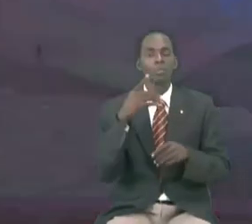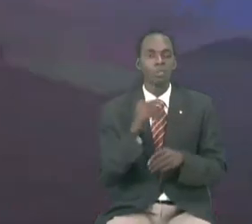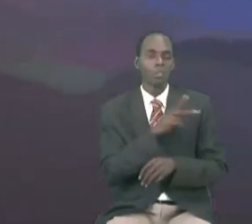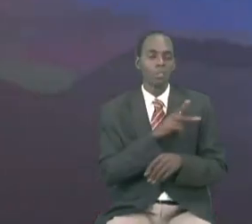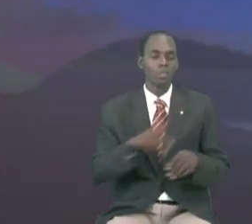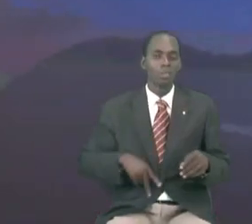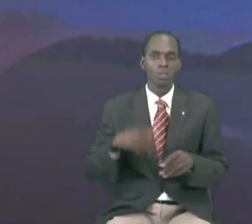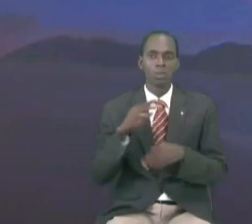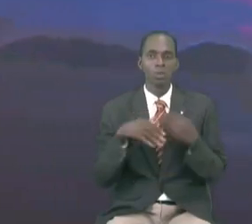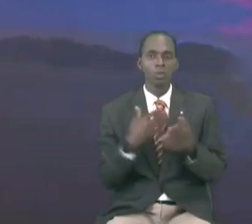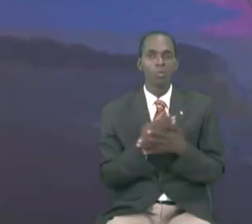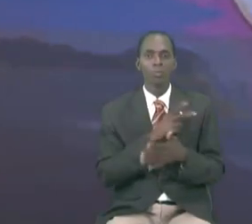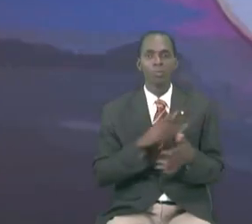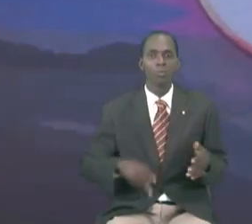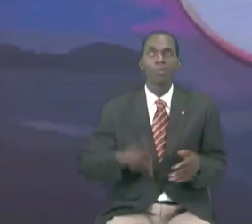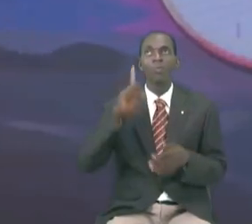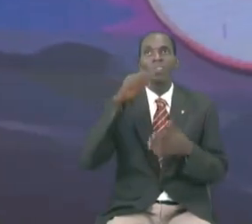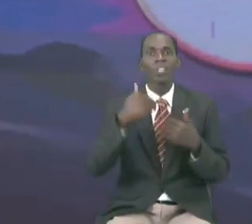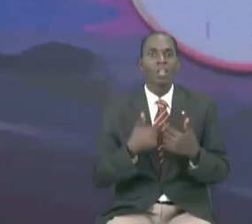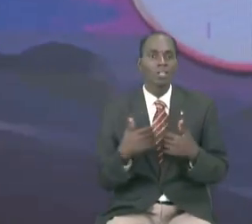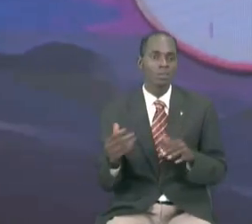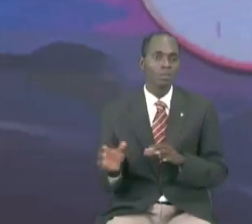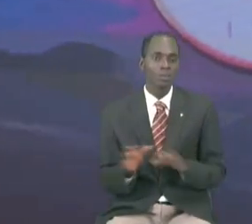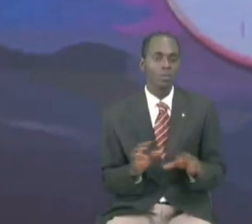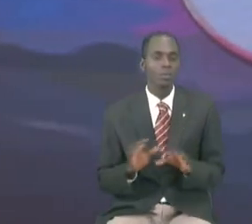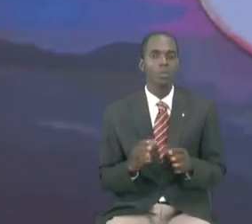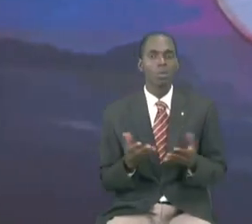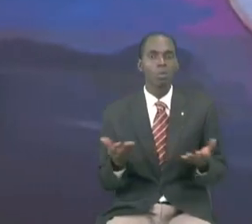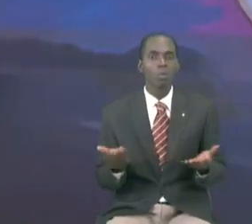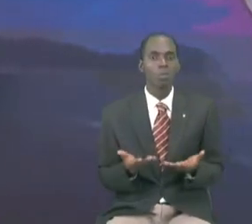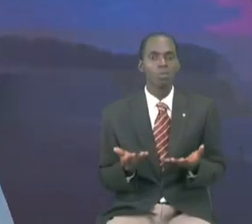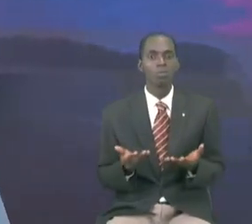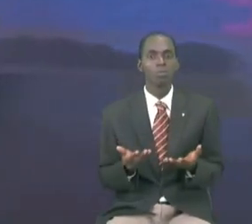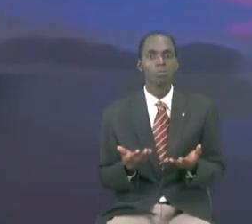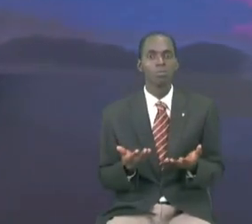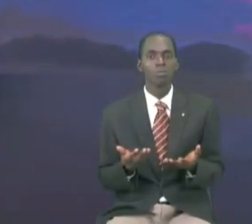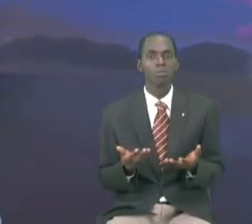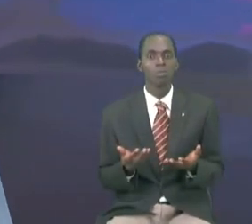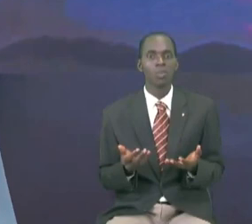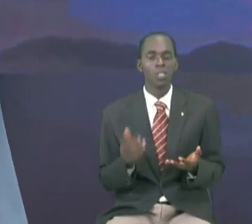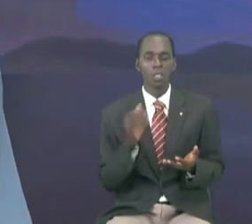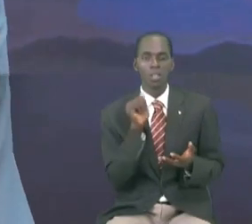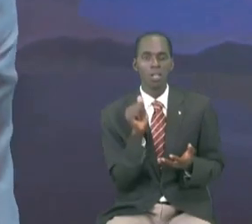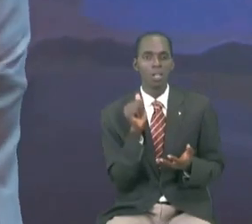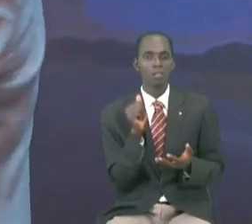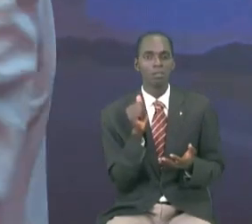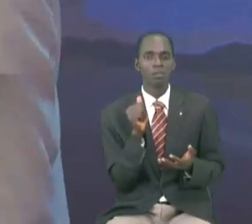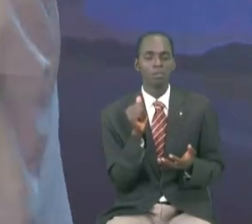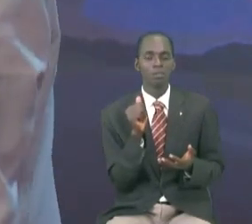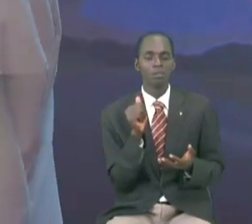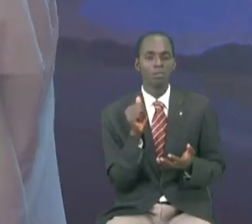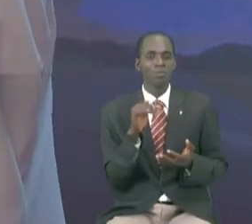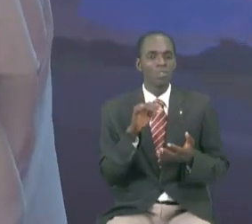aligns with his nature. And we have never heard of another personality prophet